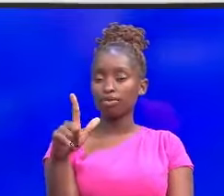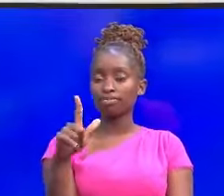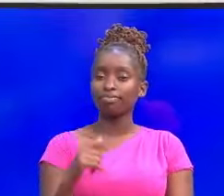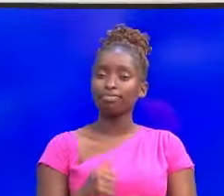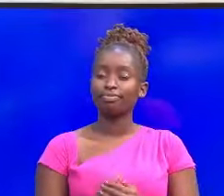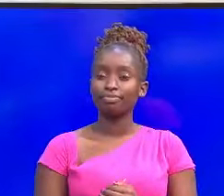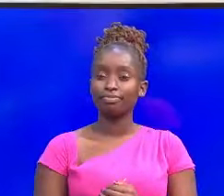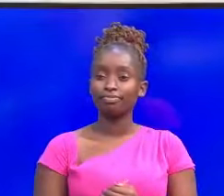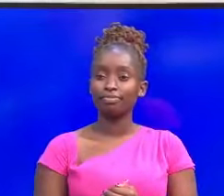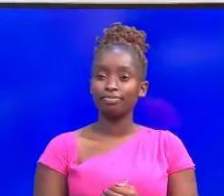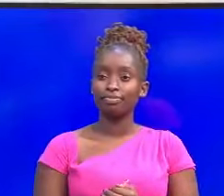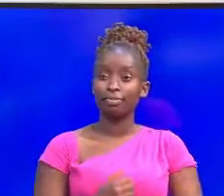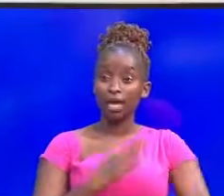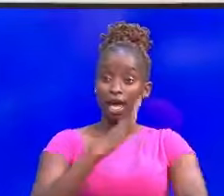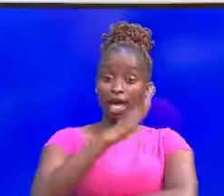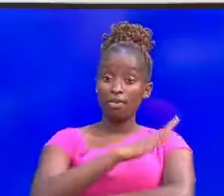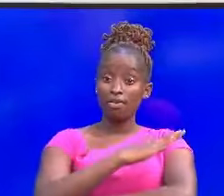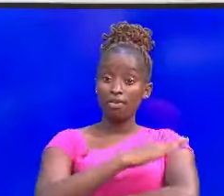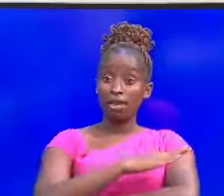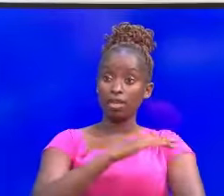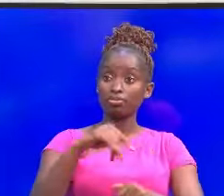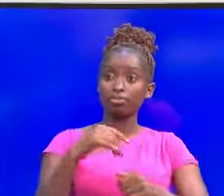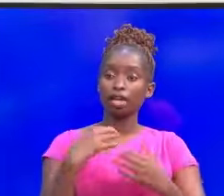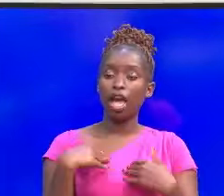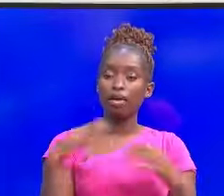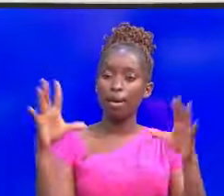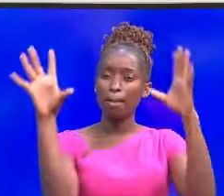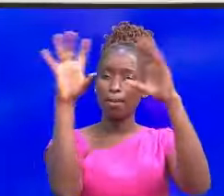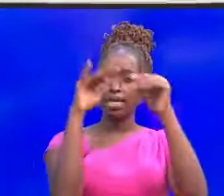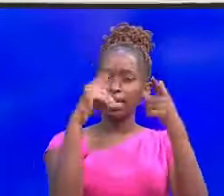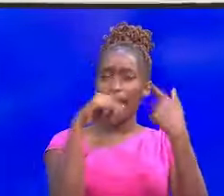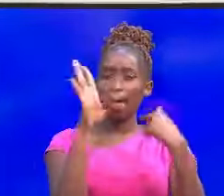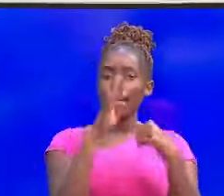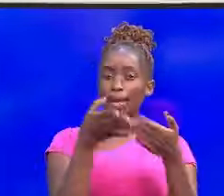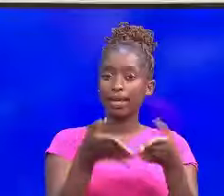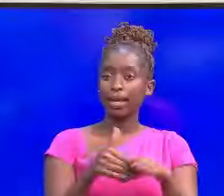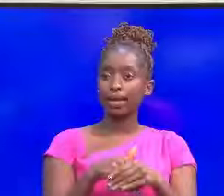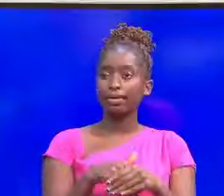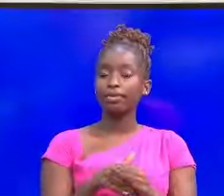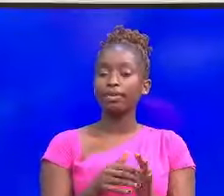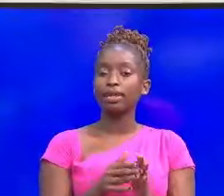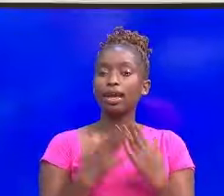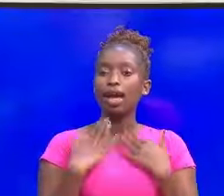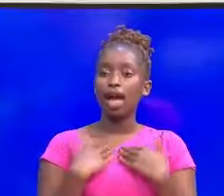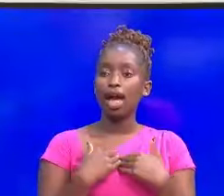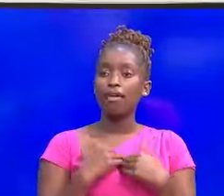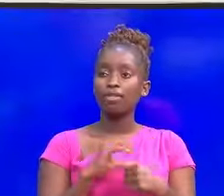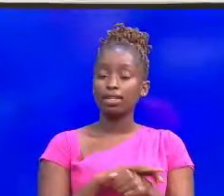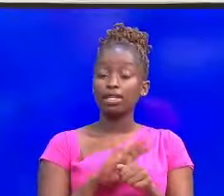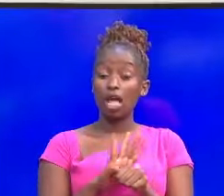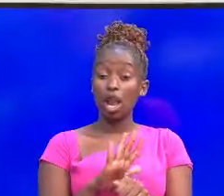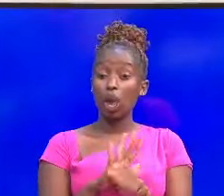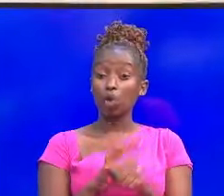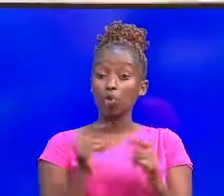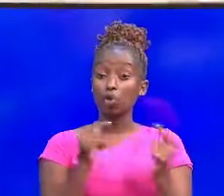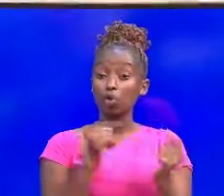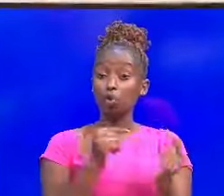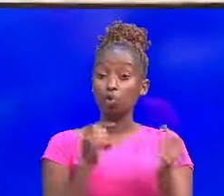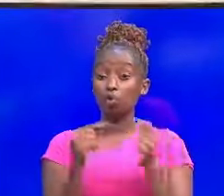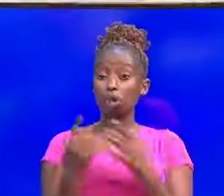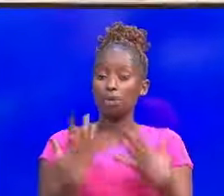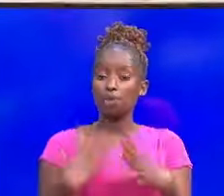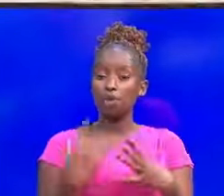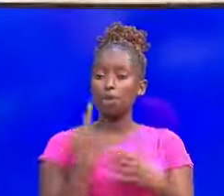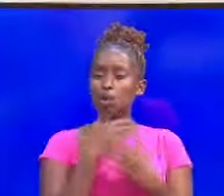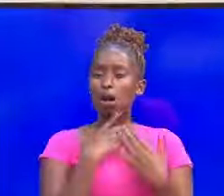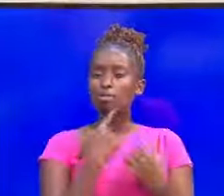This evening, the president jetted back to the U.S. and he is seemingly coming back to heighten backlash over his unwavering decision. North Rift